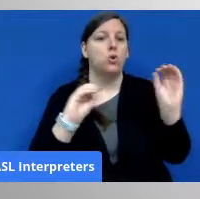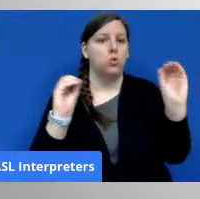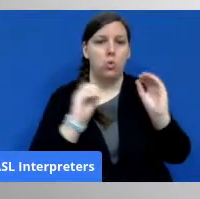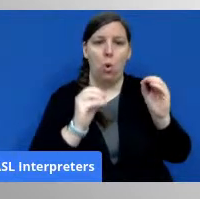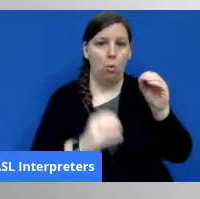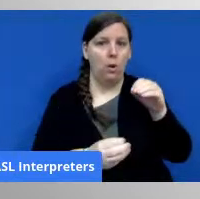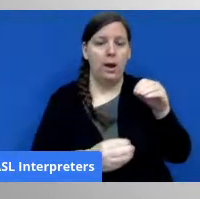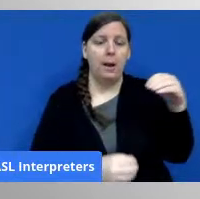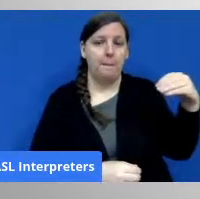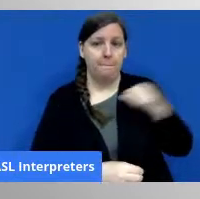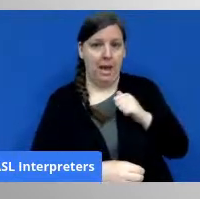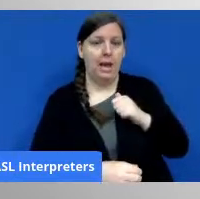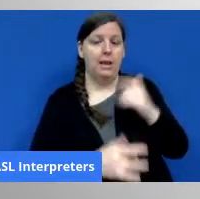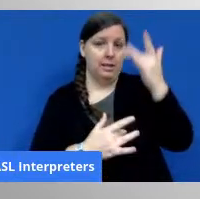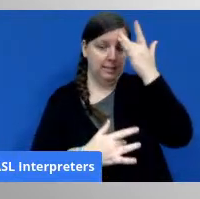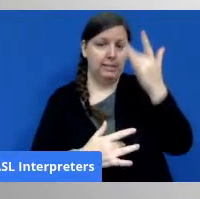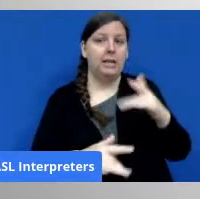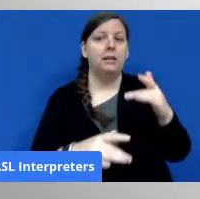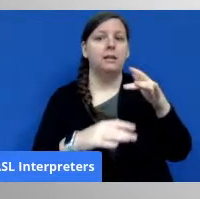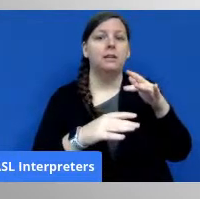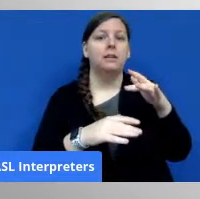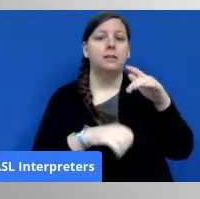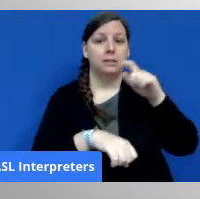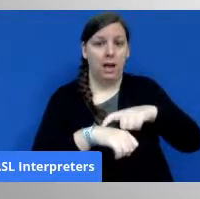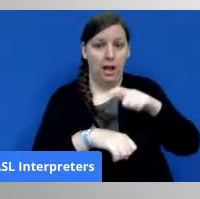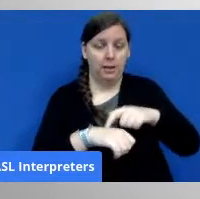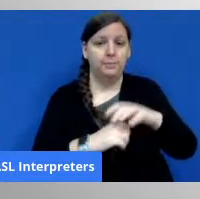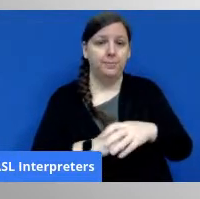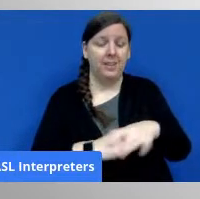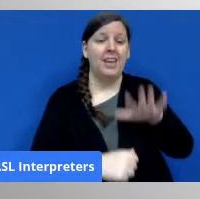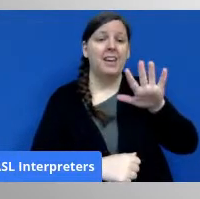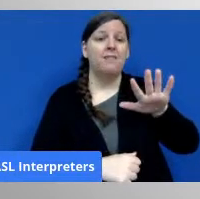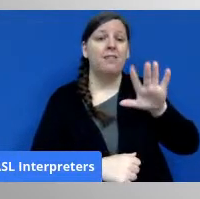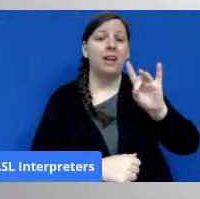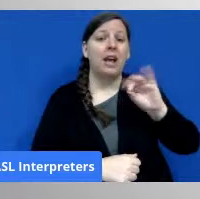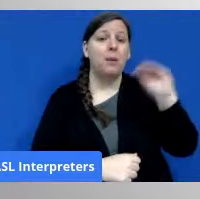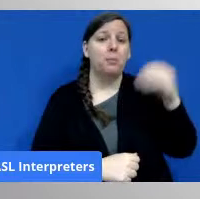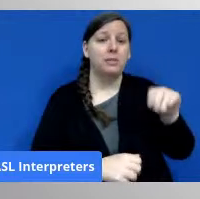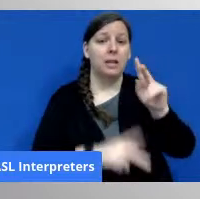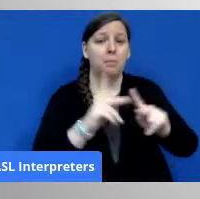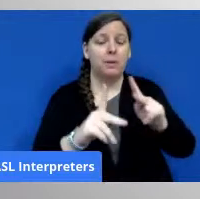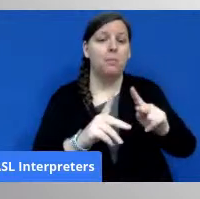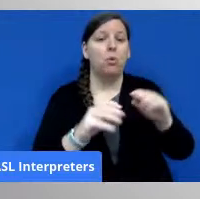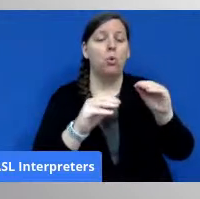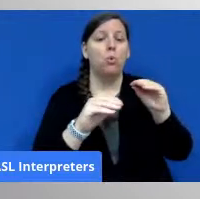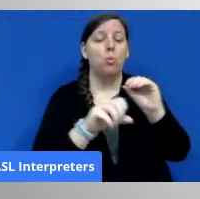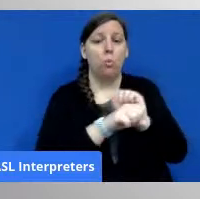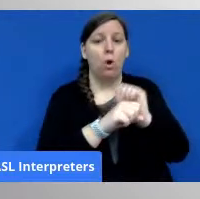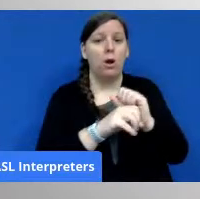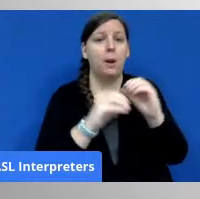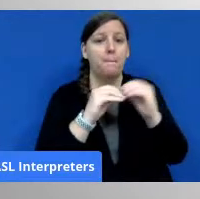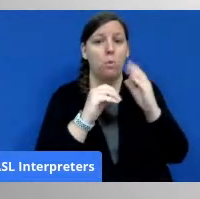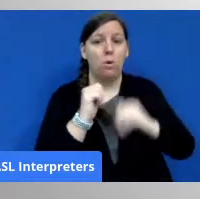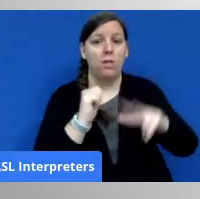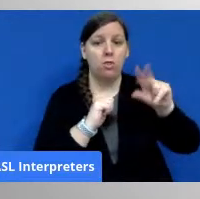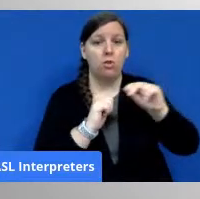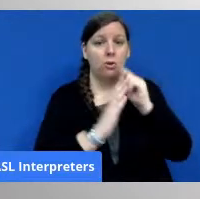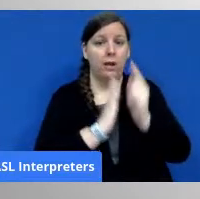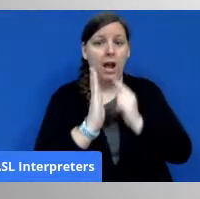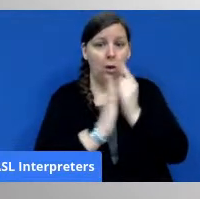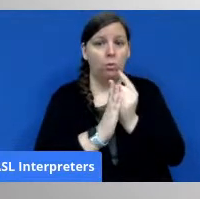children. 58% work 30 hours or more, and 30% work more than 40 hours per week. Next